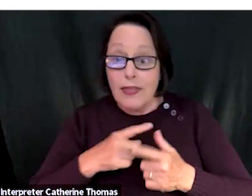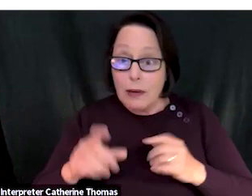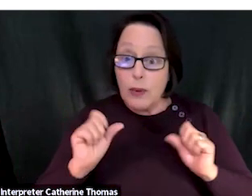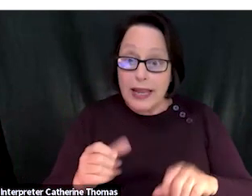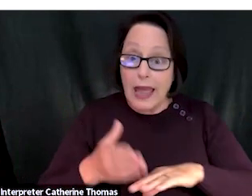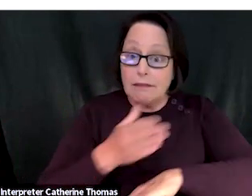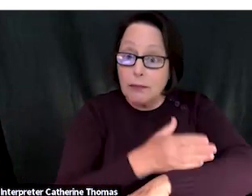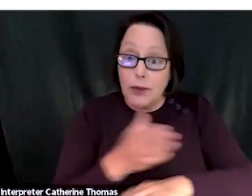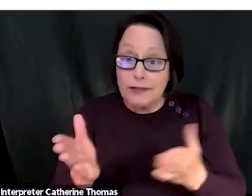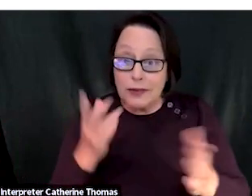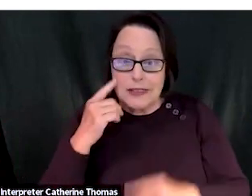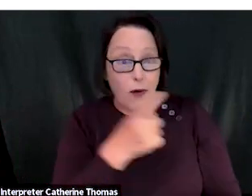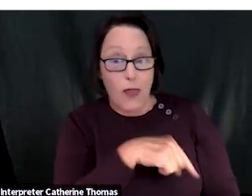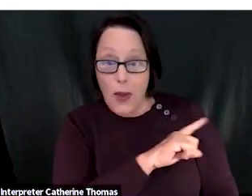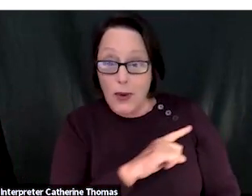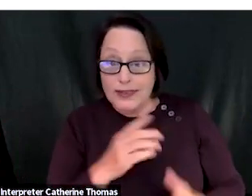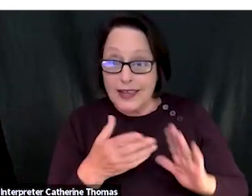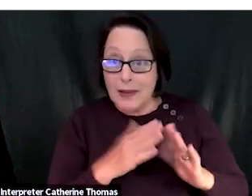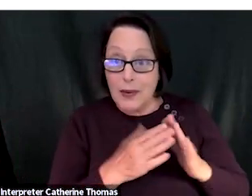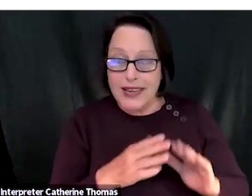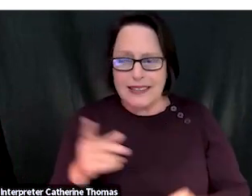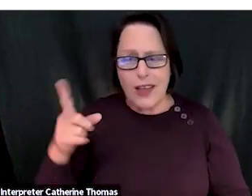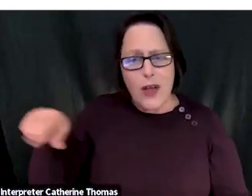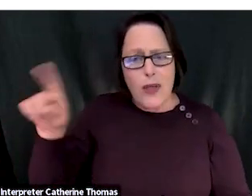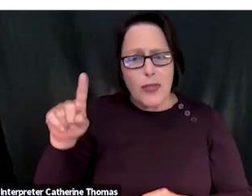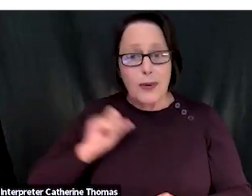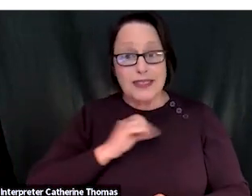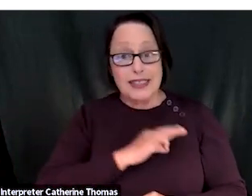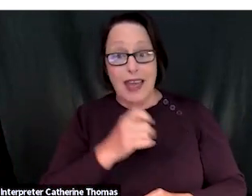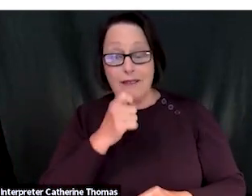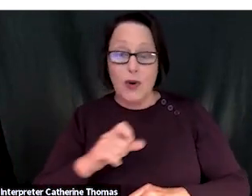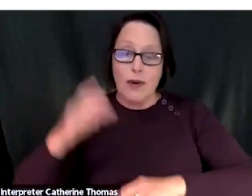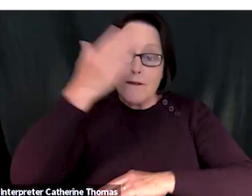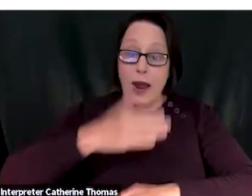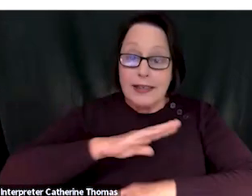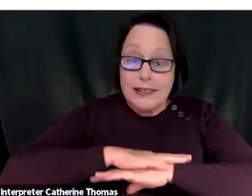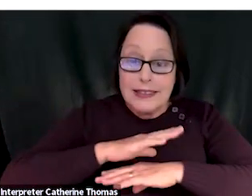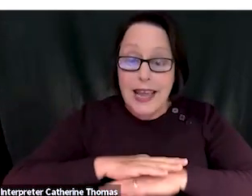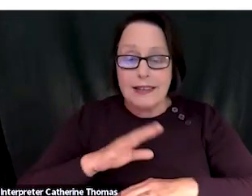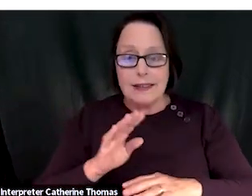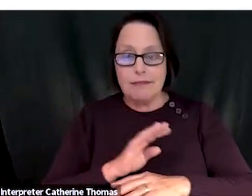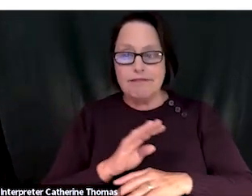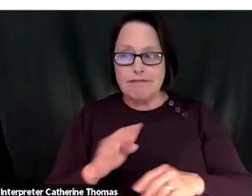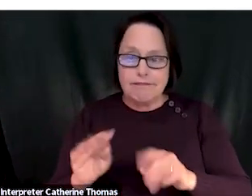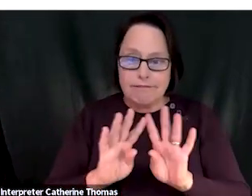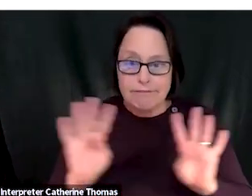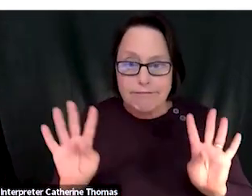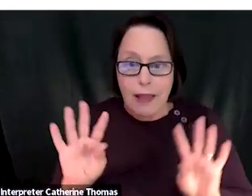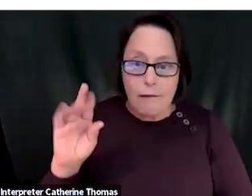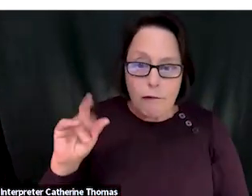because ultimately the frontline staff are the ones having the most interaction